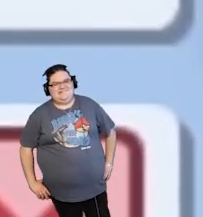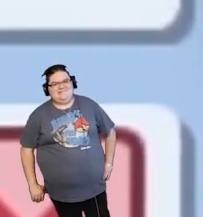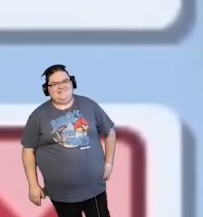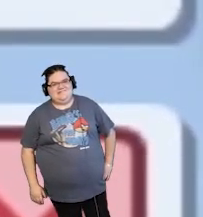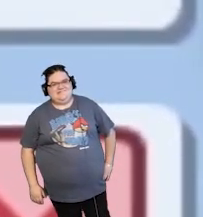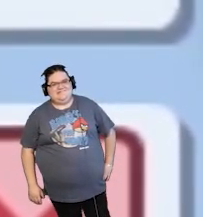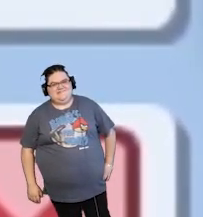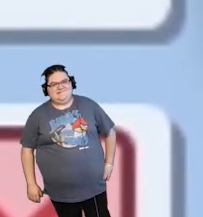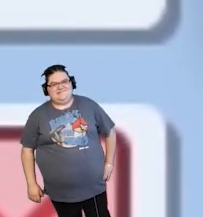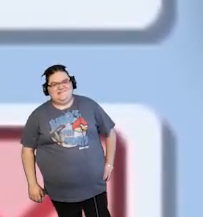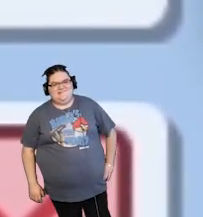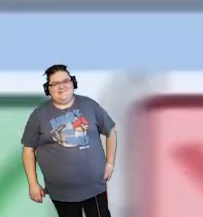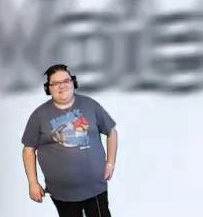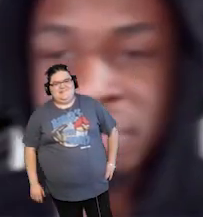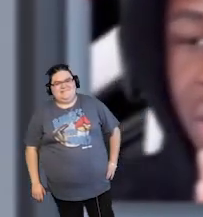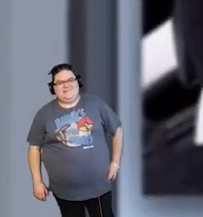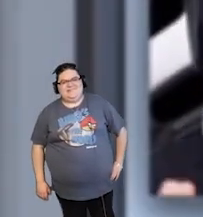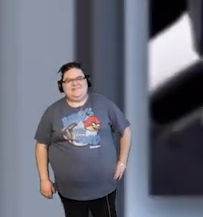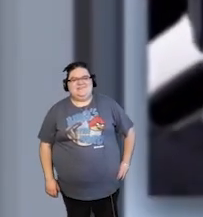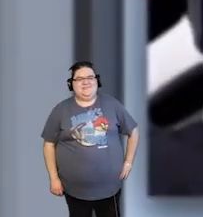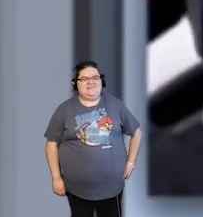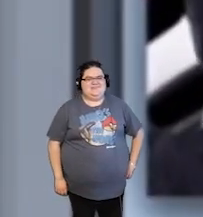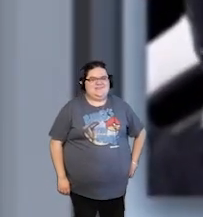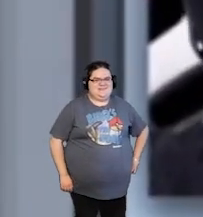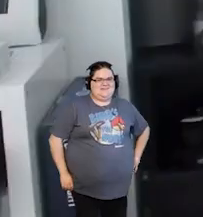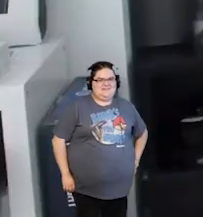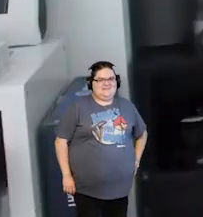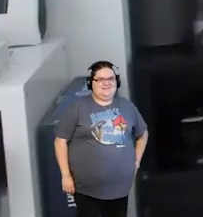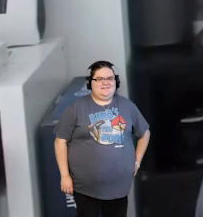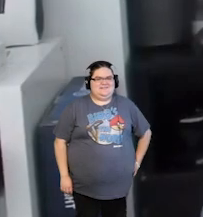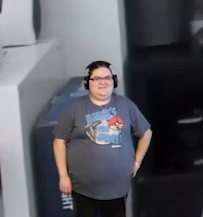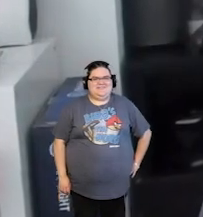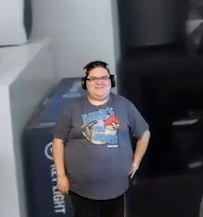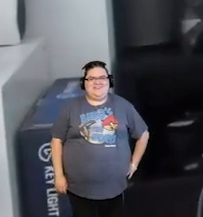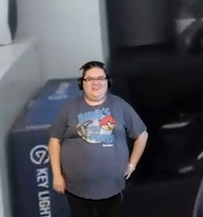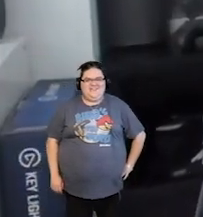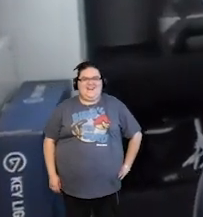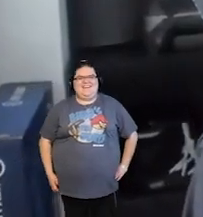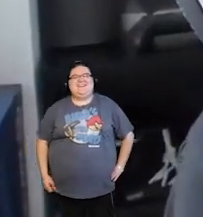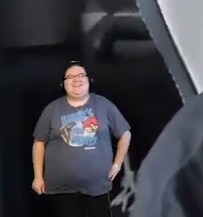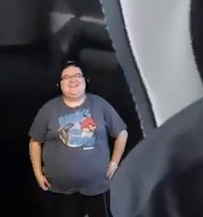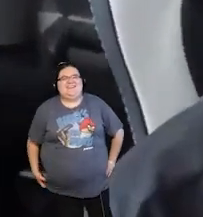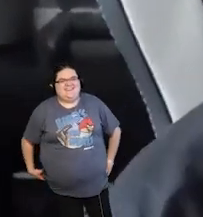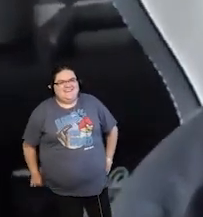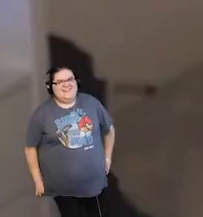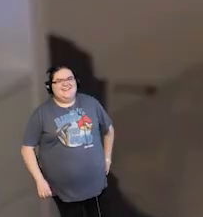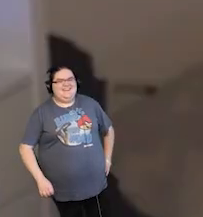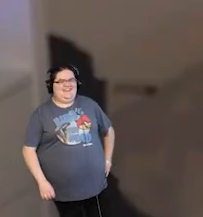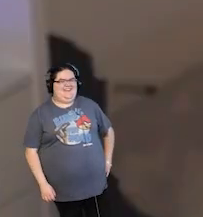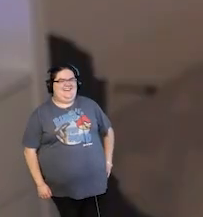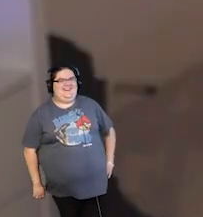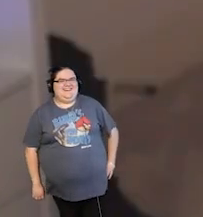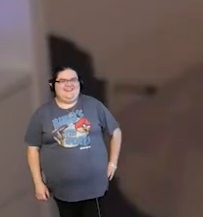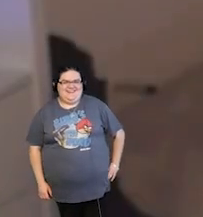Toby, you were so quick. It's Toby. Ethan, don't throw. Ethan. You're not sharp, man. Let me show you some better time.